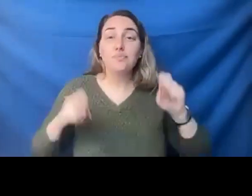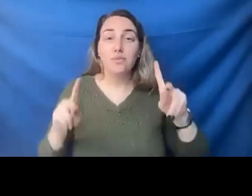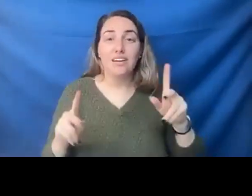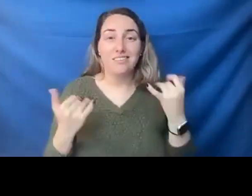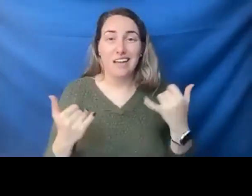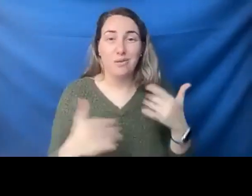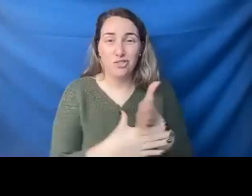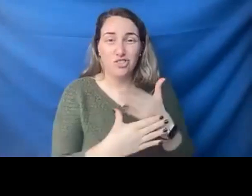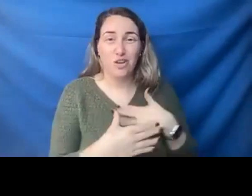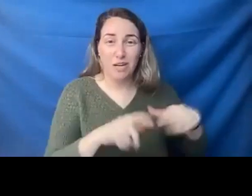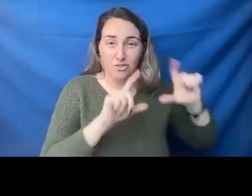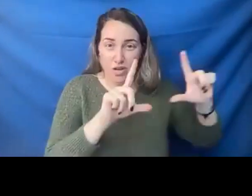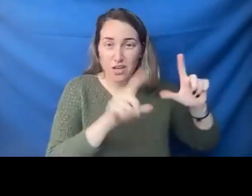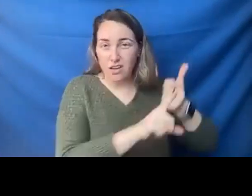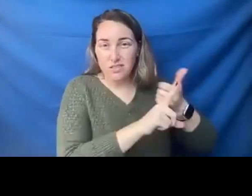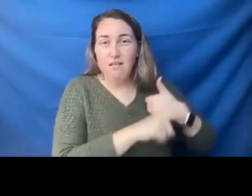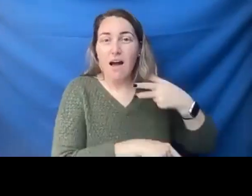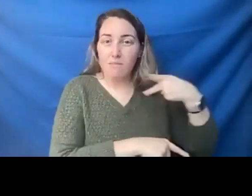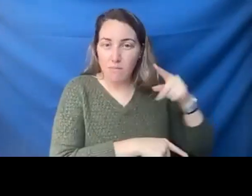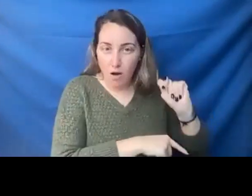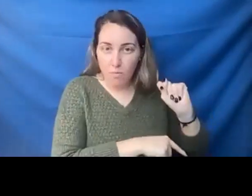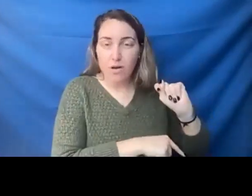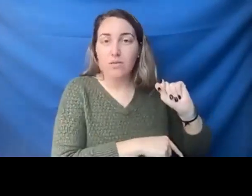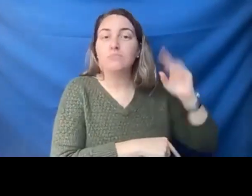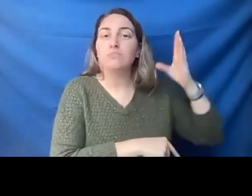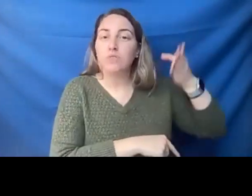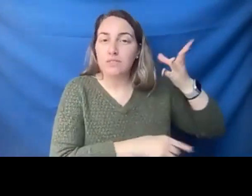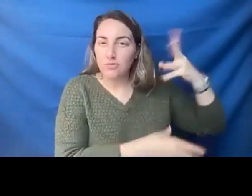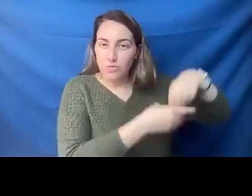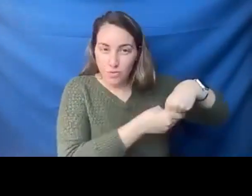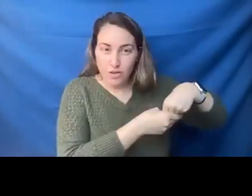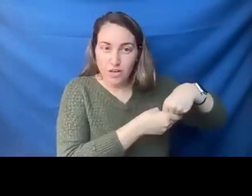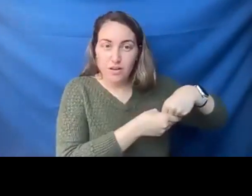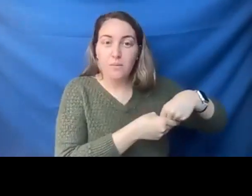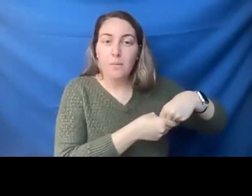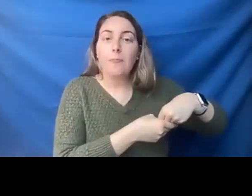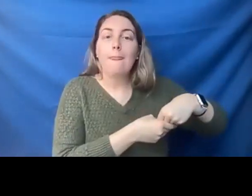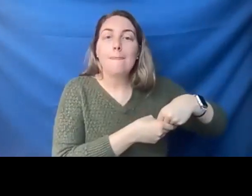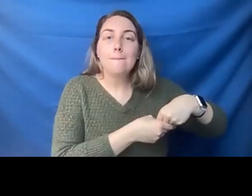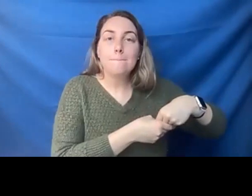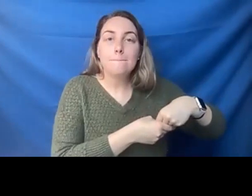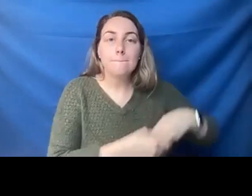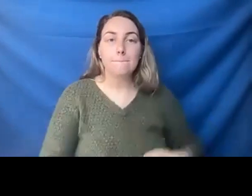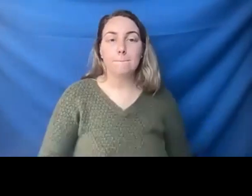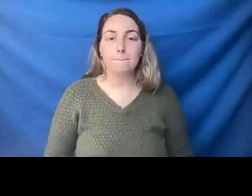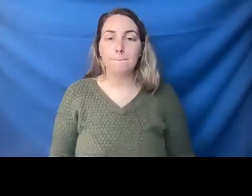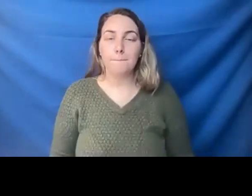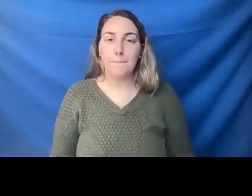screen, which has a PowerPoint presentation, and I'm just going to ask, let's see.